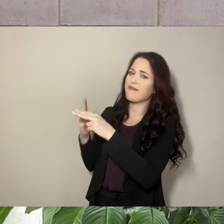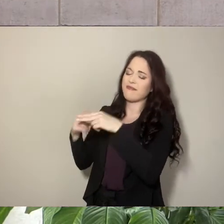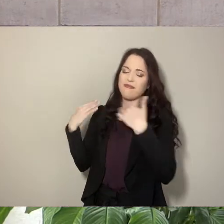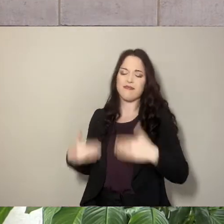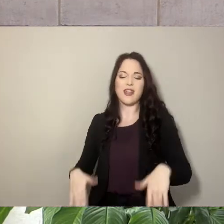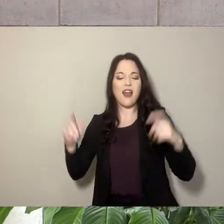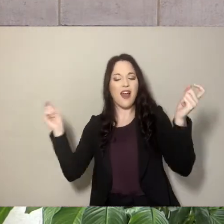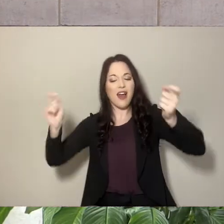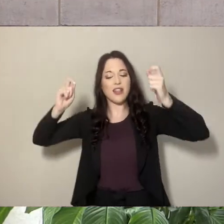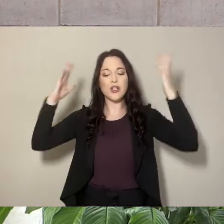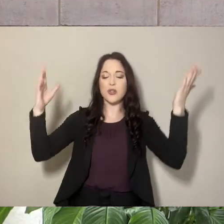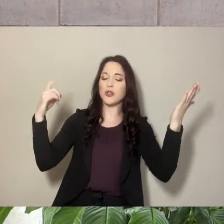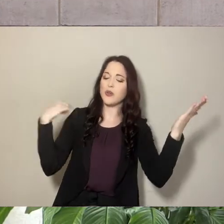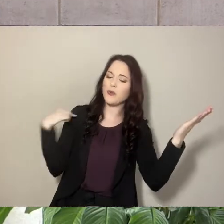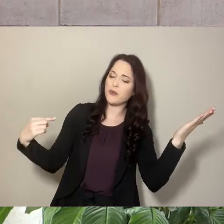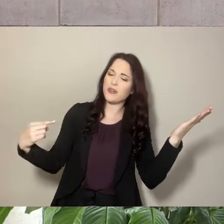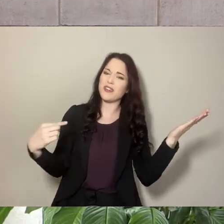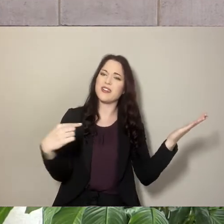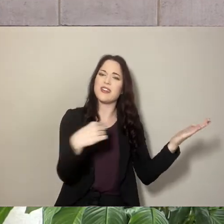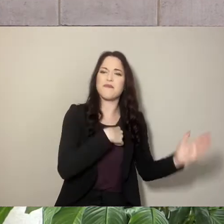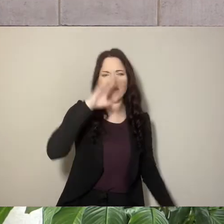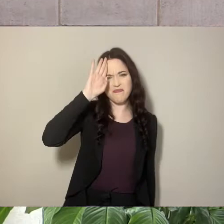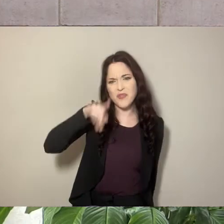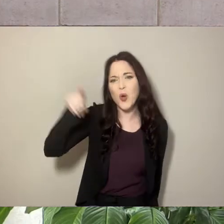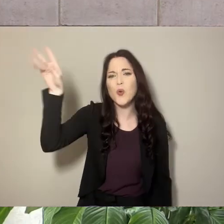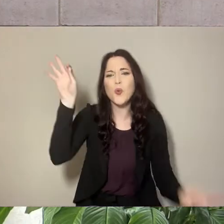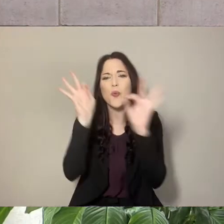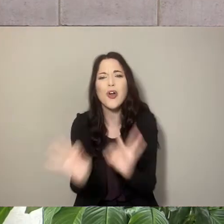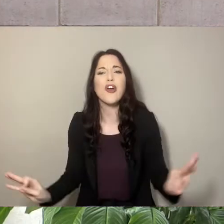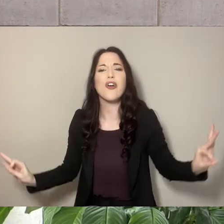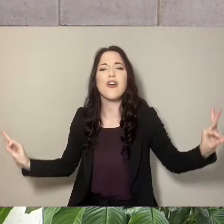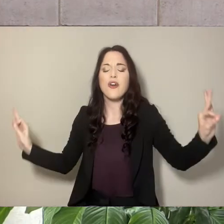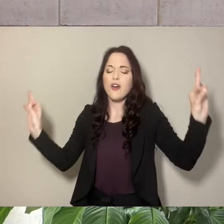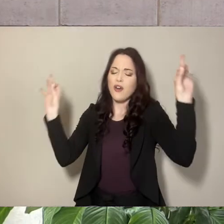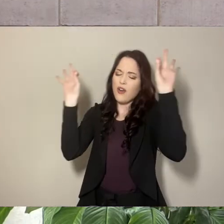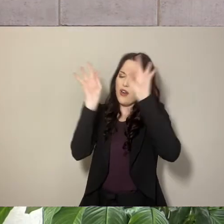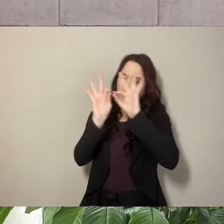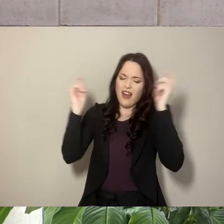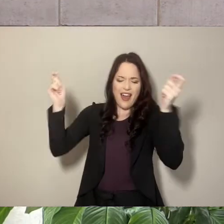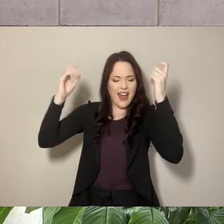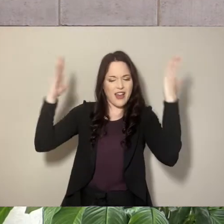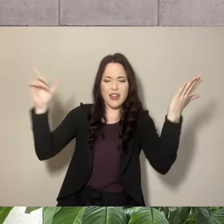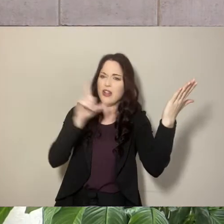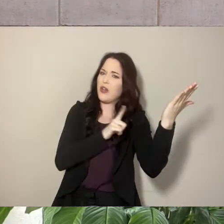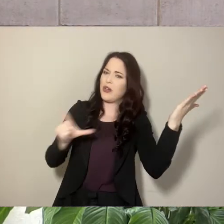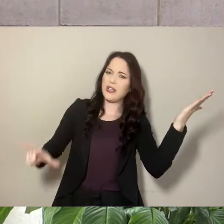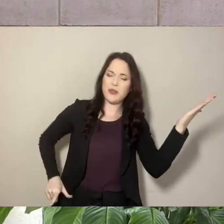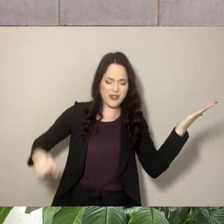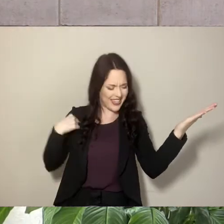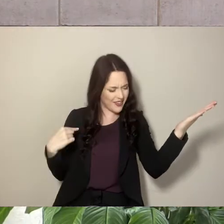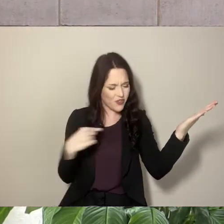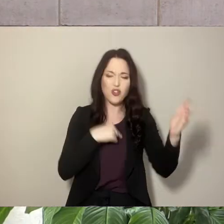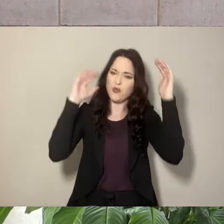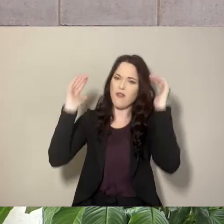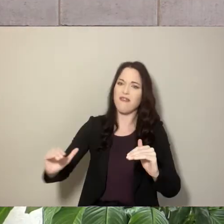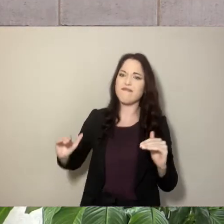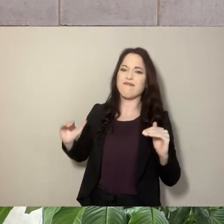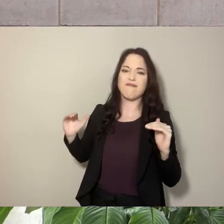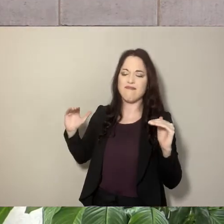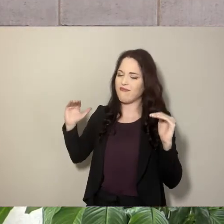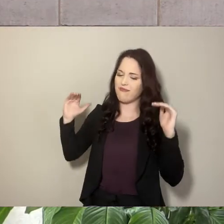Oh, hallelujah. Hallelujah, so worthy. Lord, we live. Hallelujah. Lord, we lift you